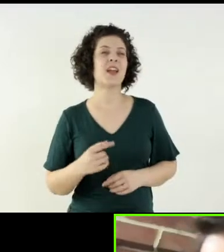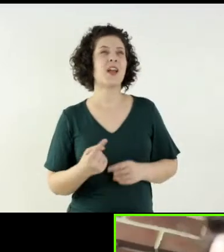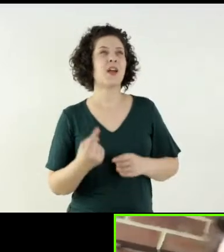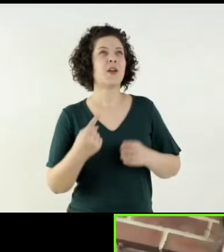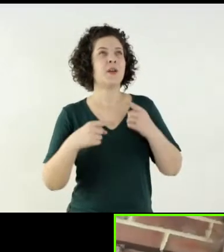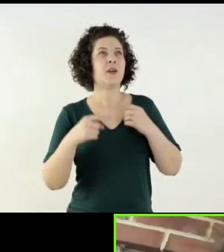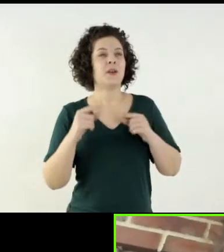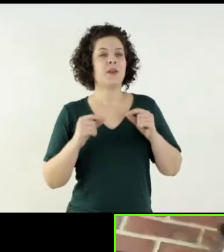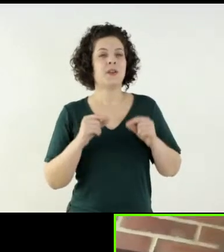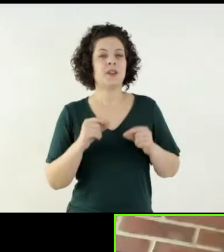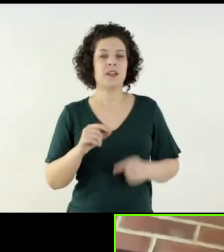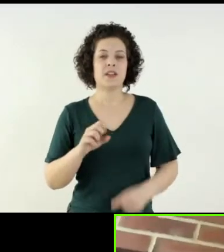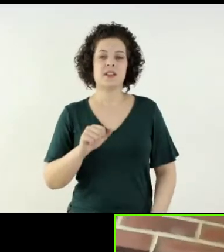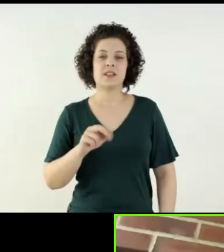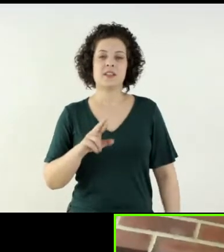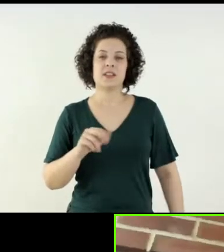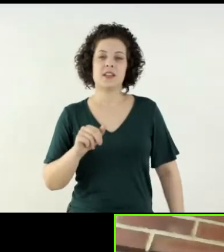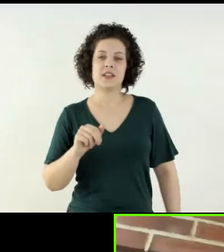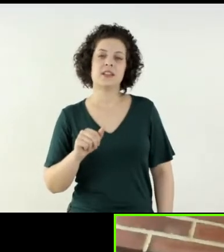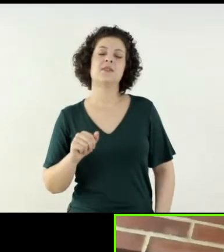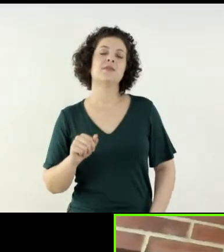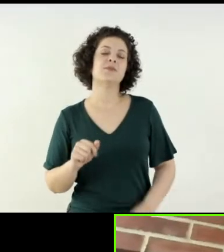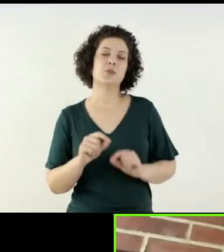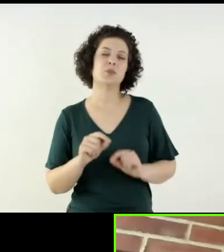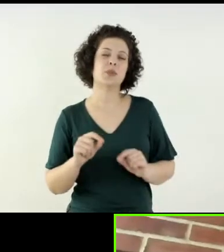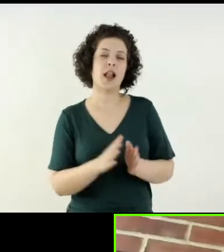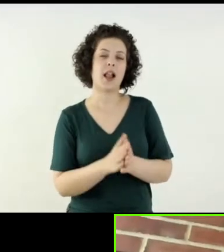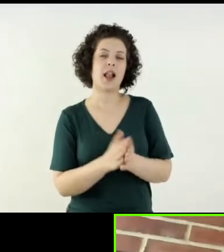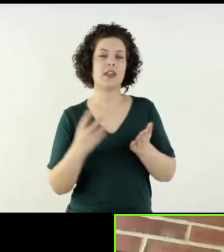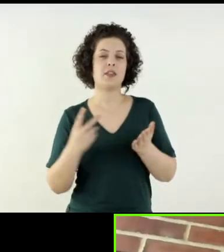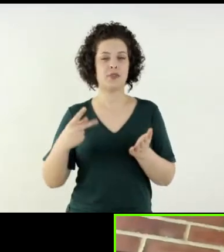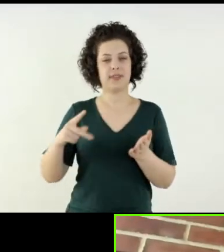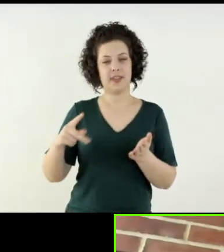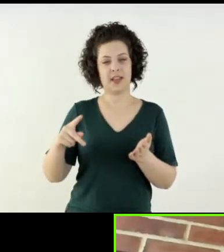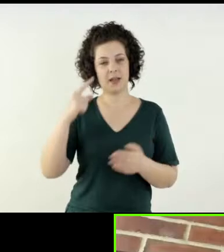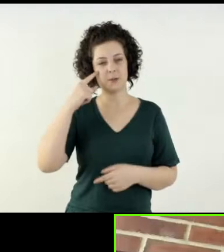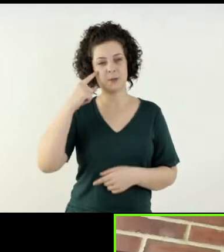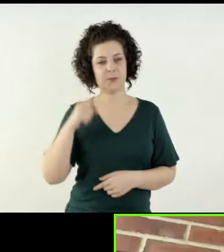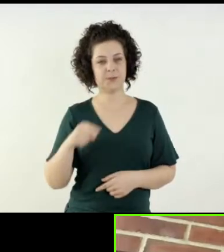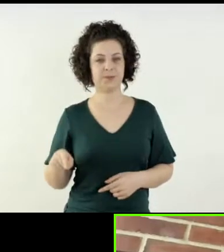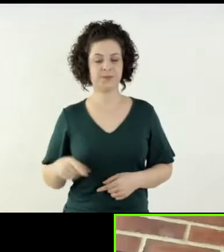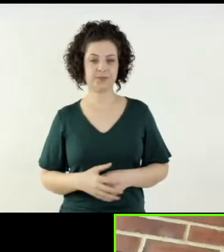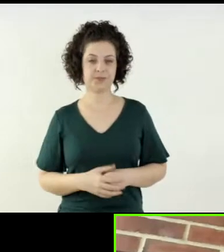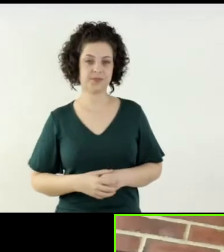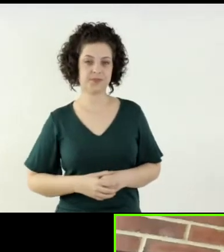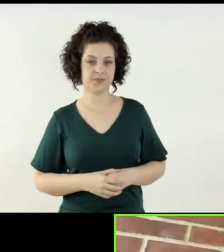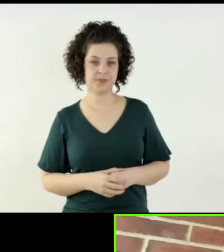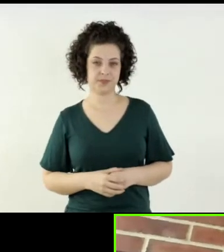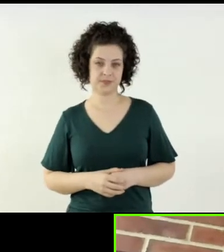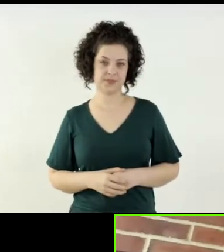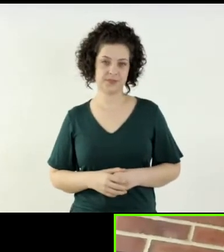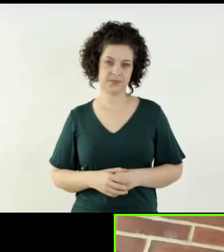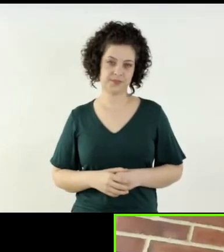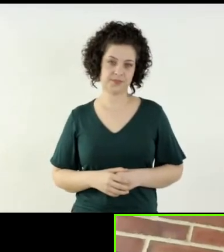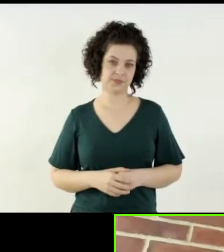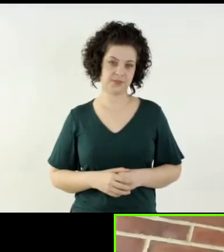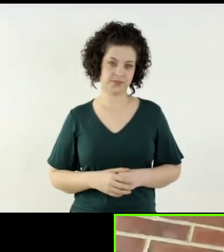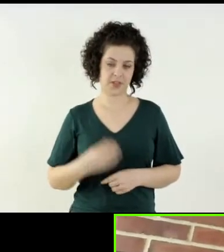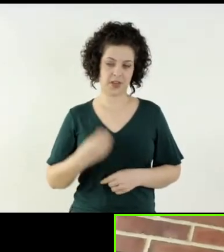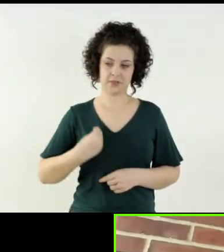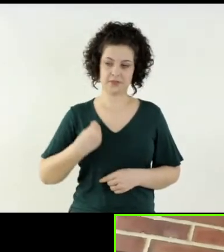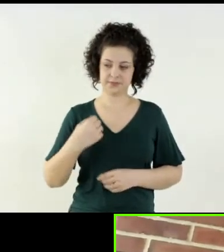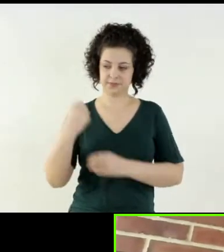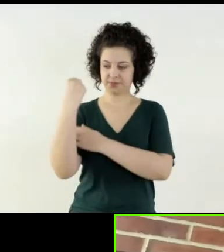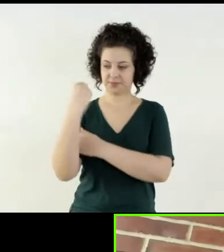I'm thinking of her book now, Living a Feminist Life, from a few years ago, I think 2017. She writes,